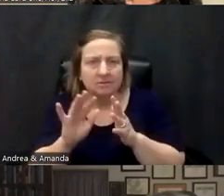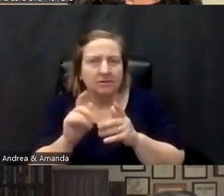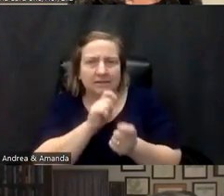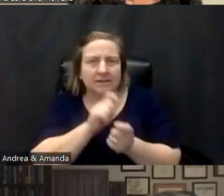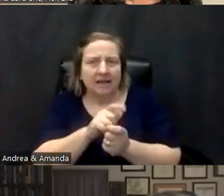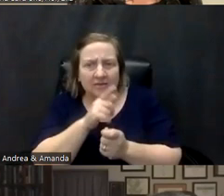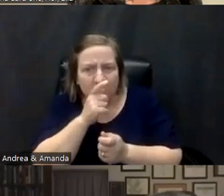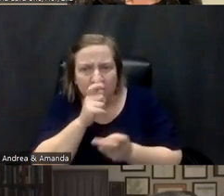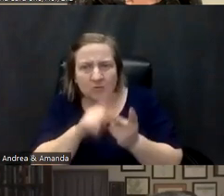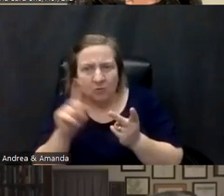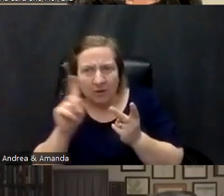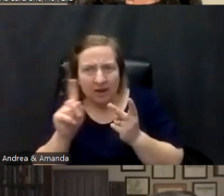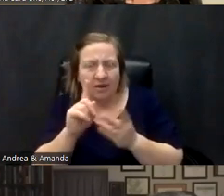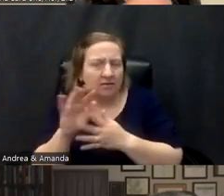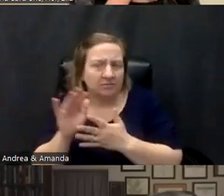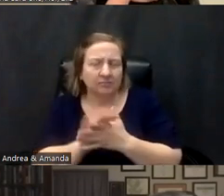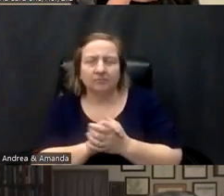exactly who it was and where they were.